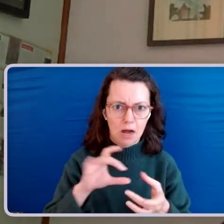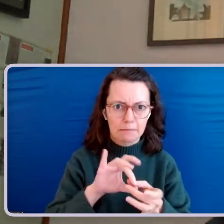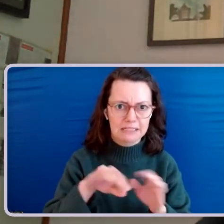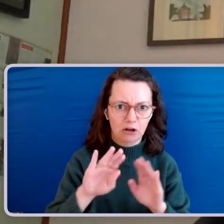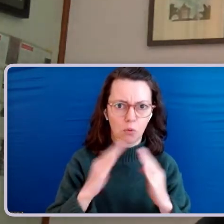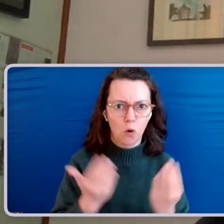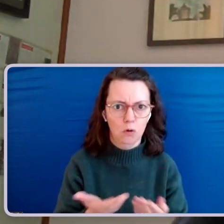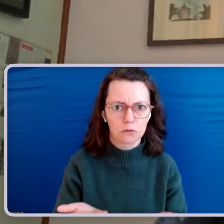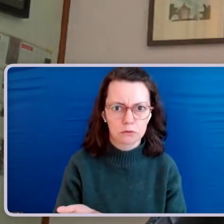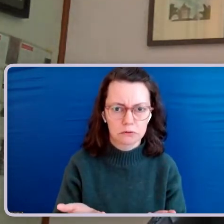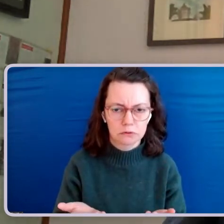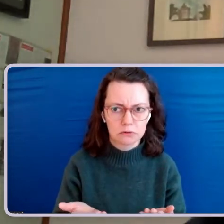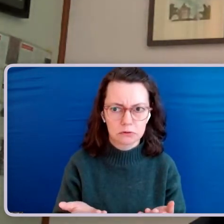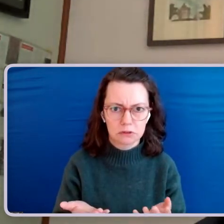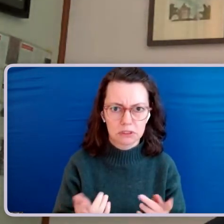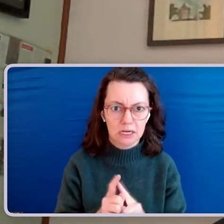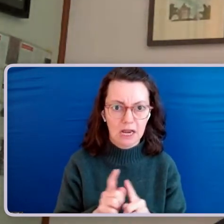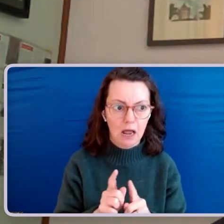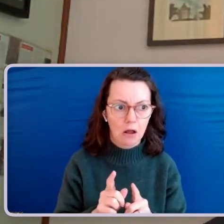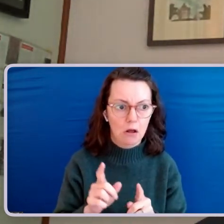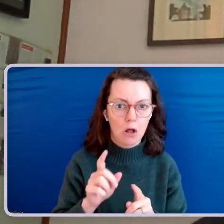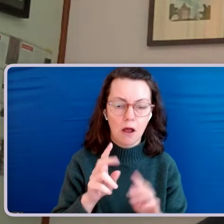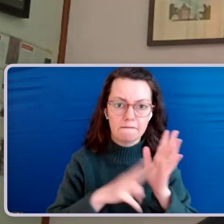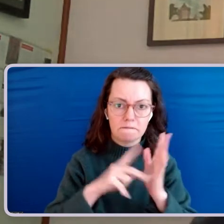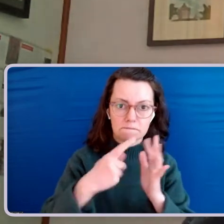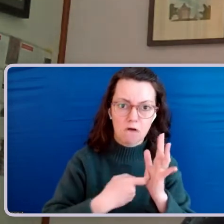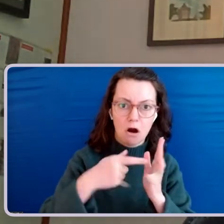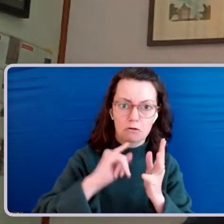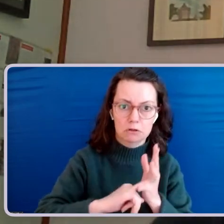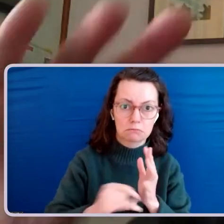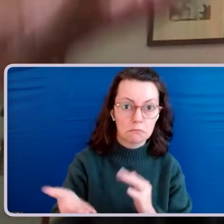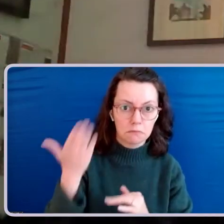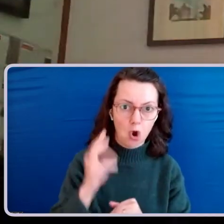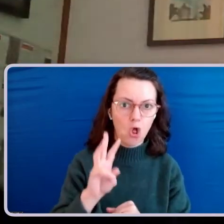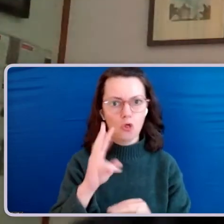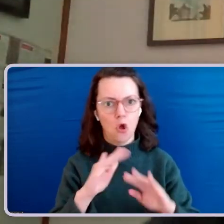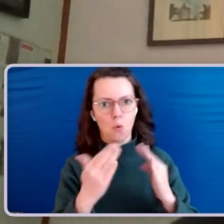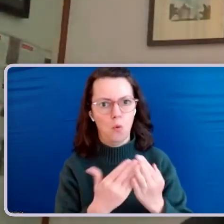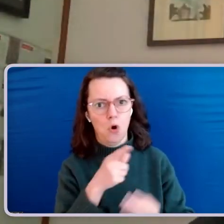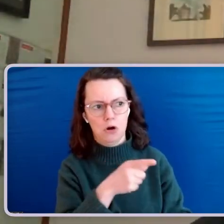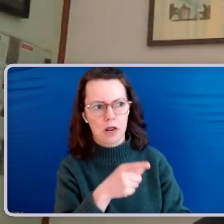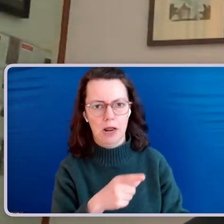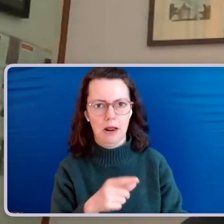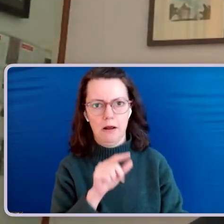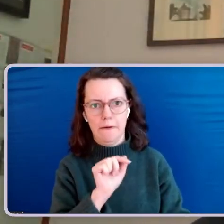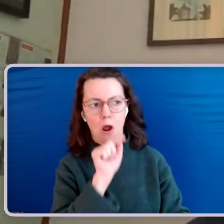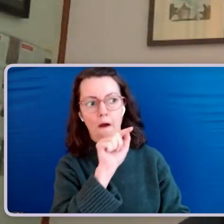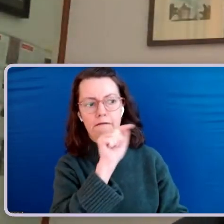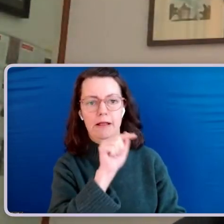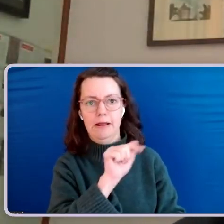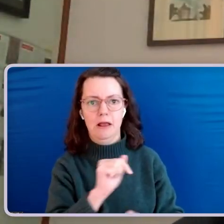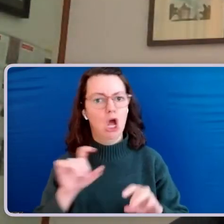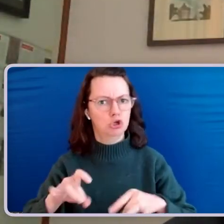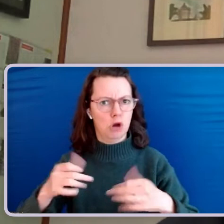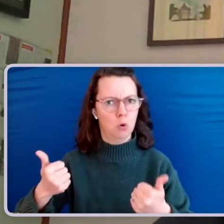just a third world problem. It's no longer just a problem over there, which was, I need